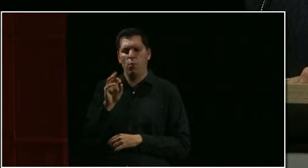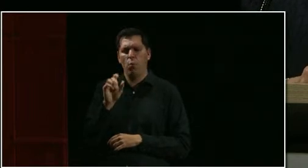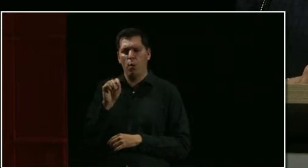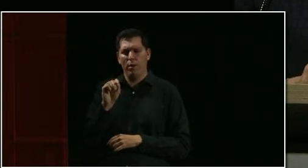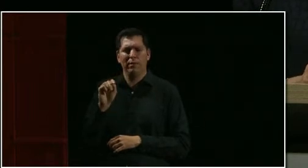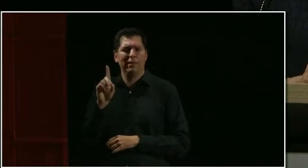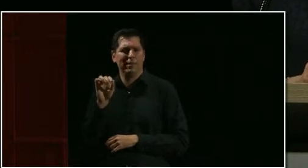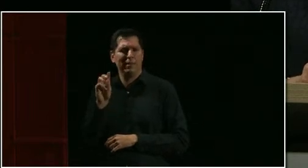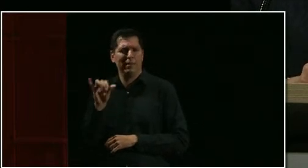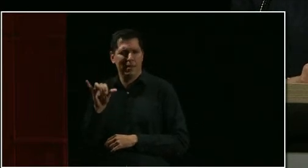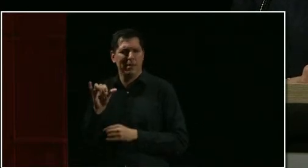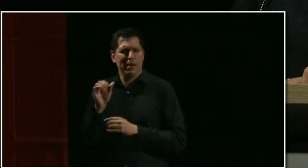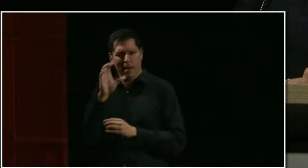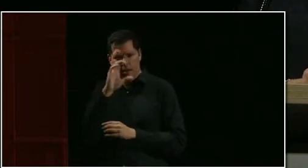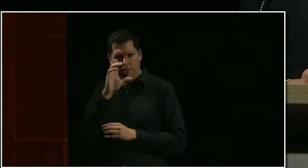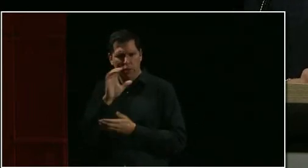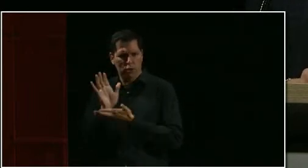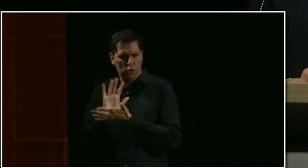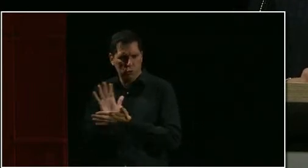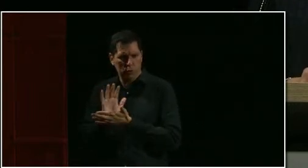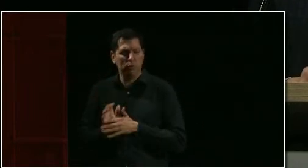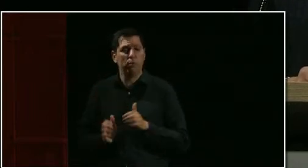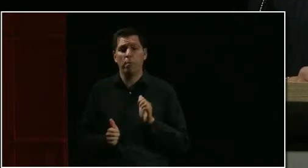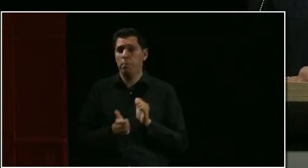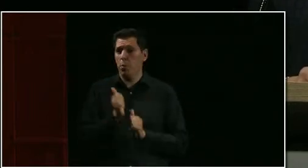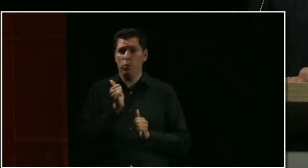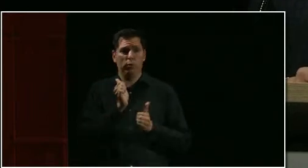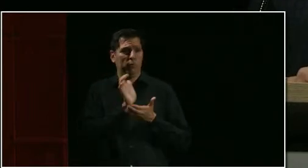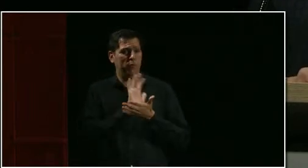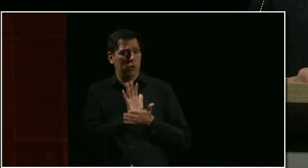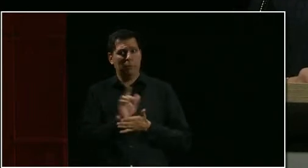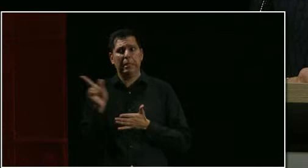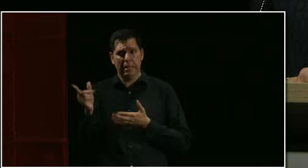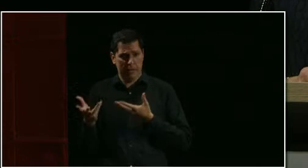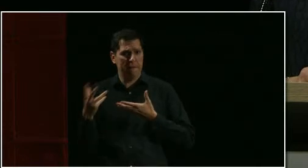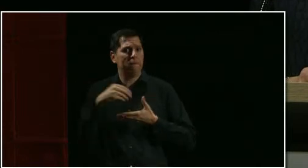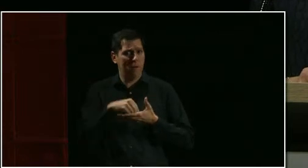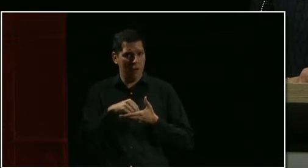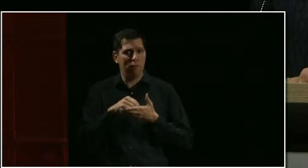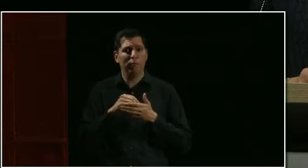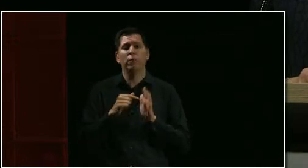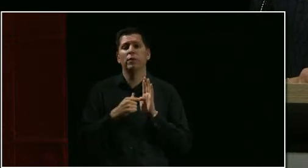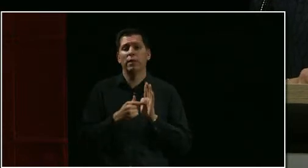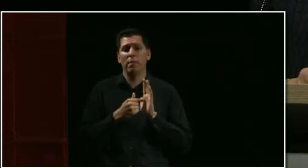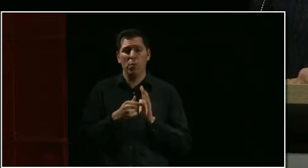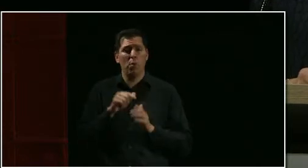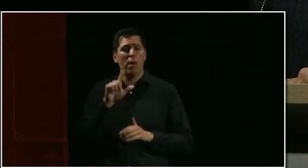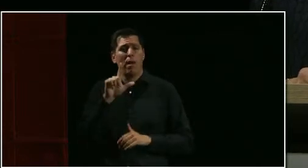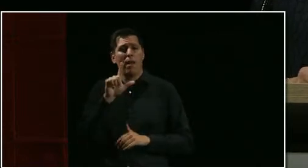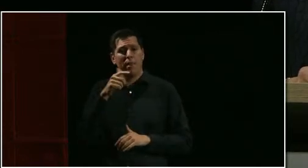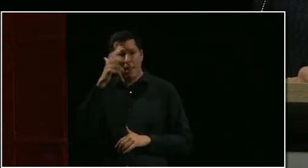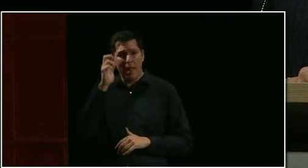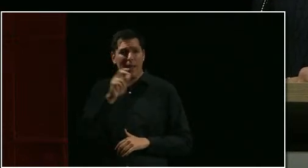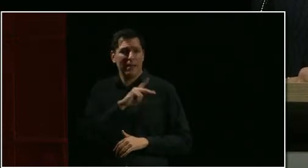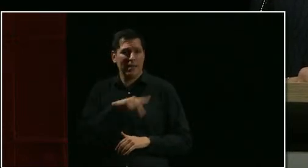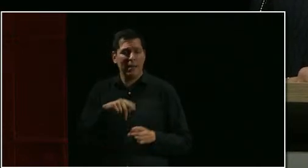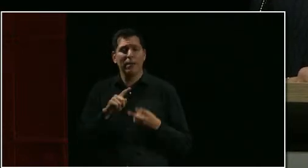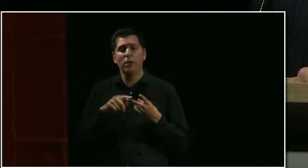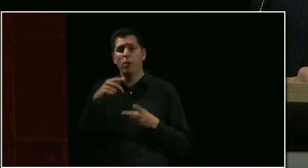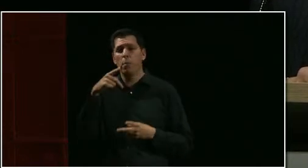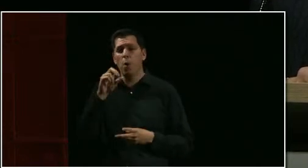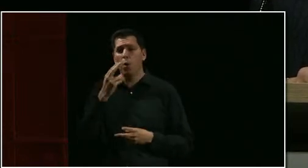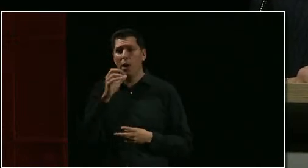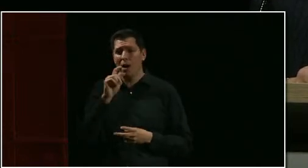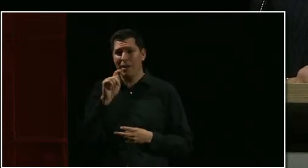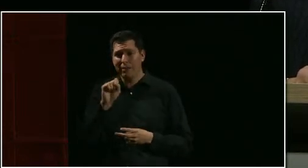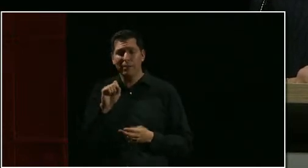Studios. His credits include some of our most beloved and memorable films from Disney, The Lion King, Pocahontas,